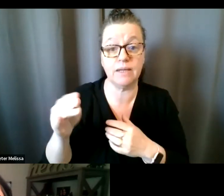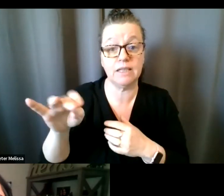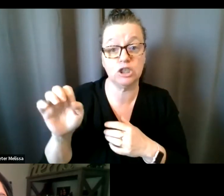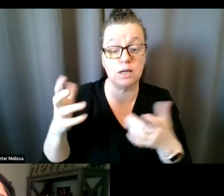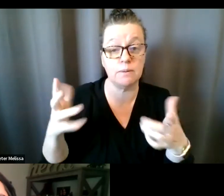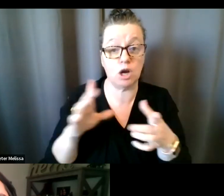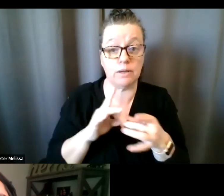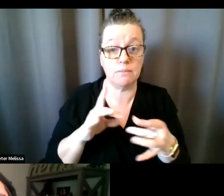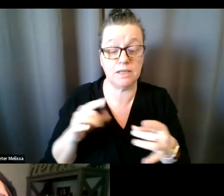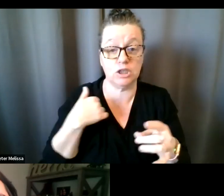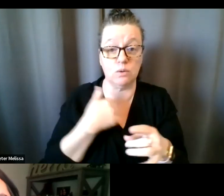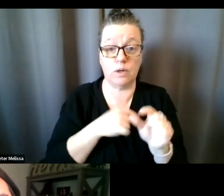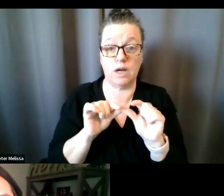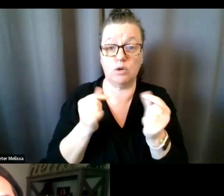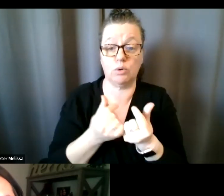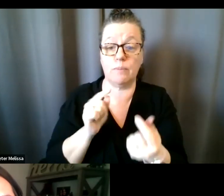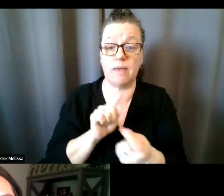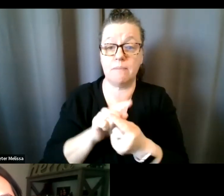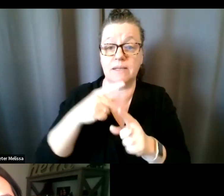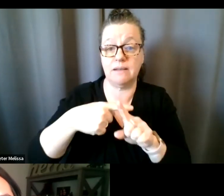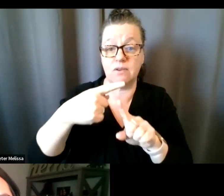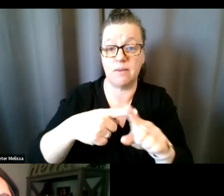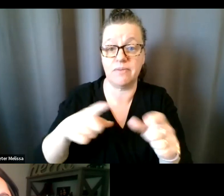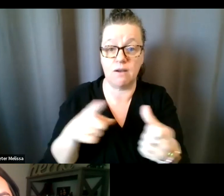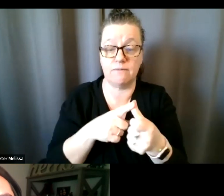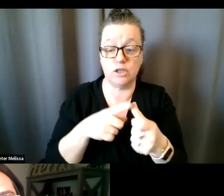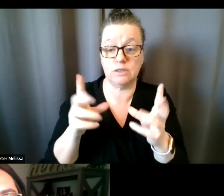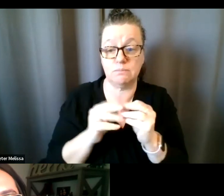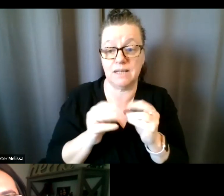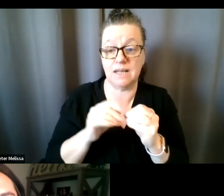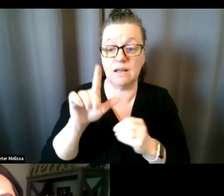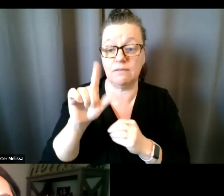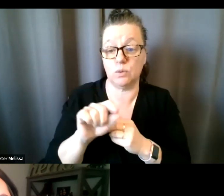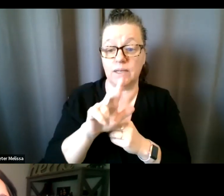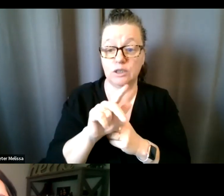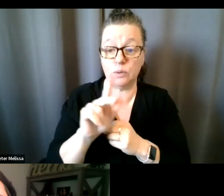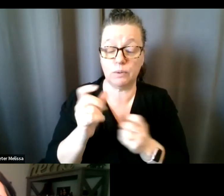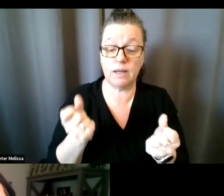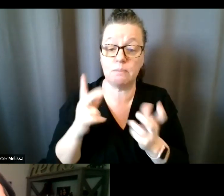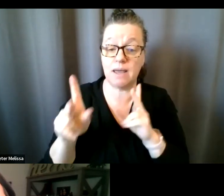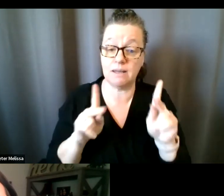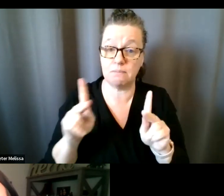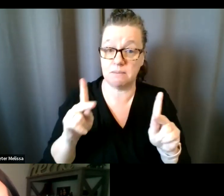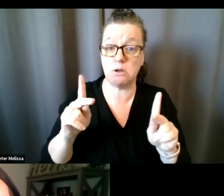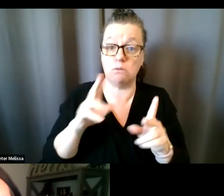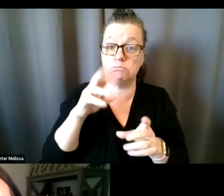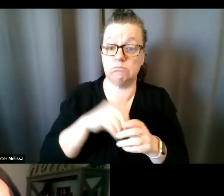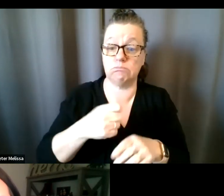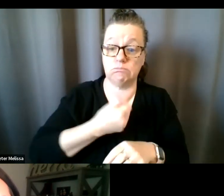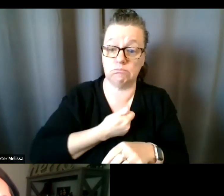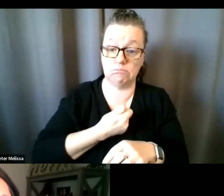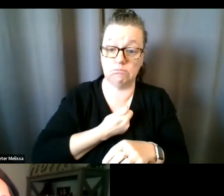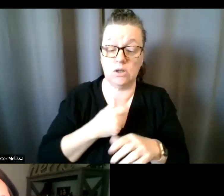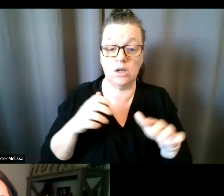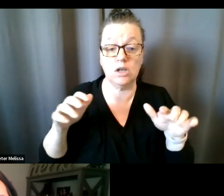this, but since we're a group that meets every month, this is our first meeting of 2023. So many people, myself included, find themselves doing a